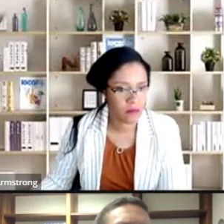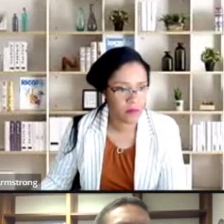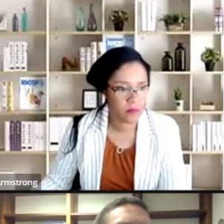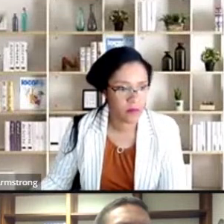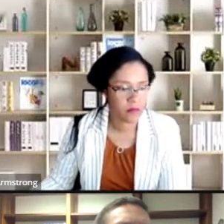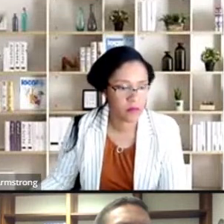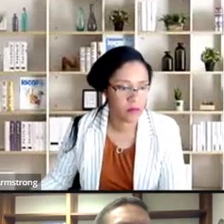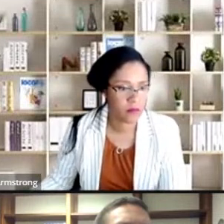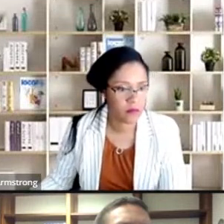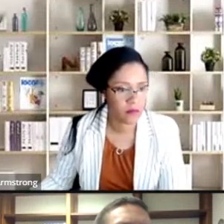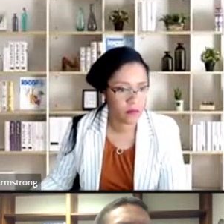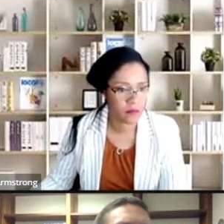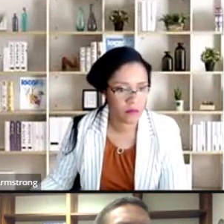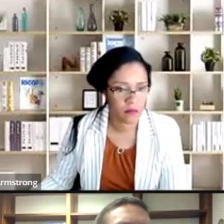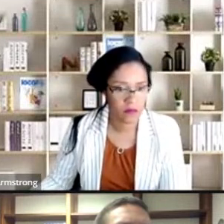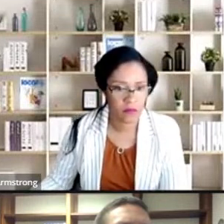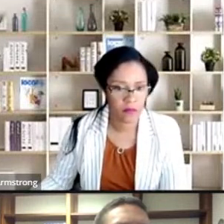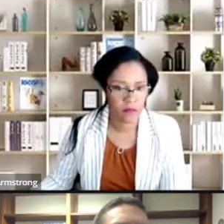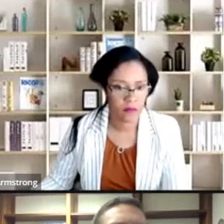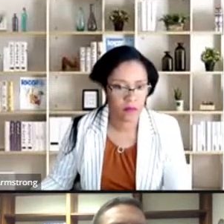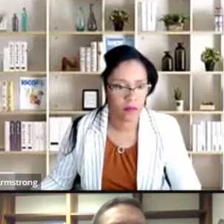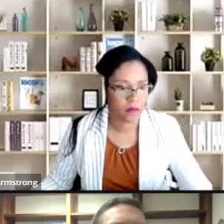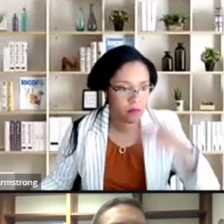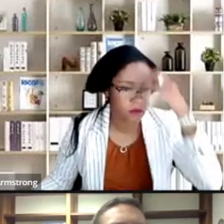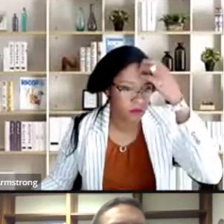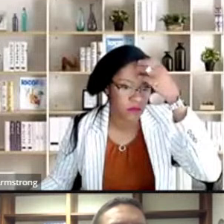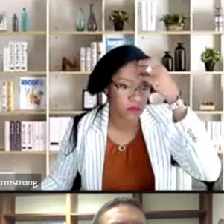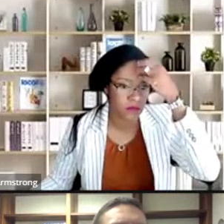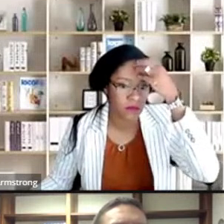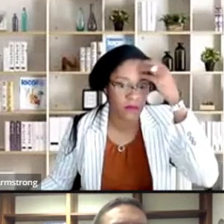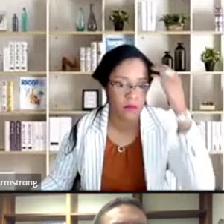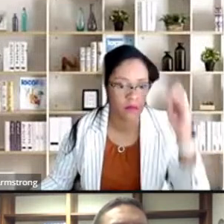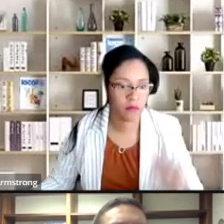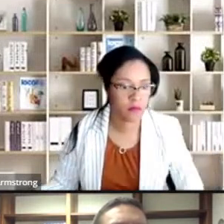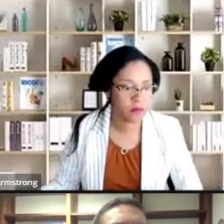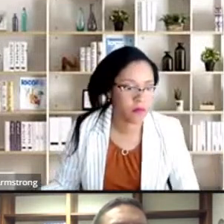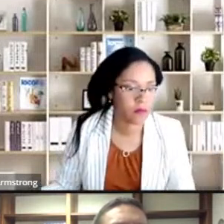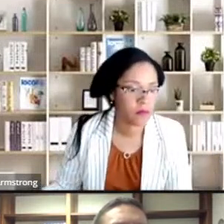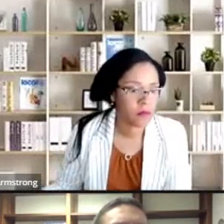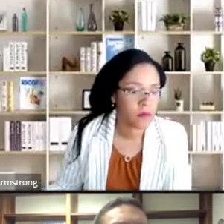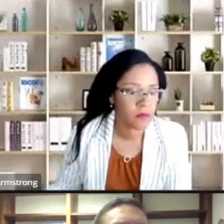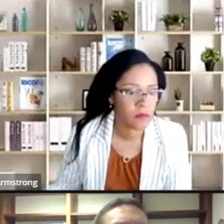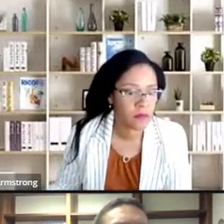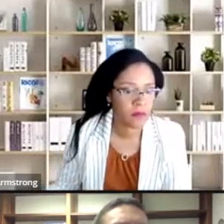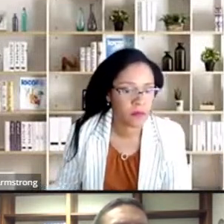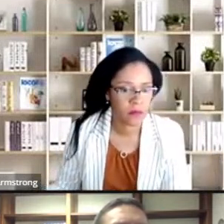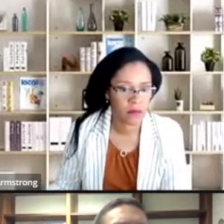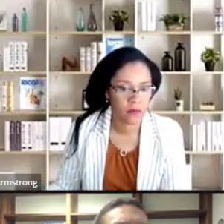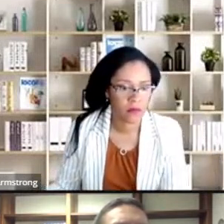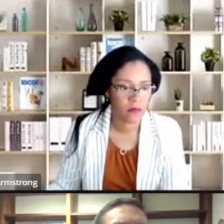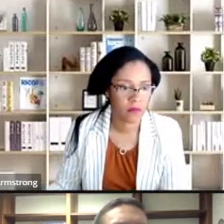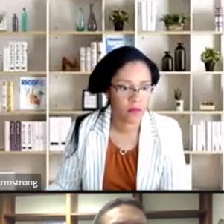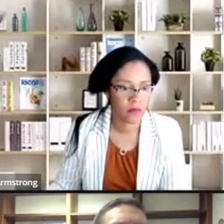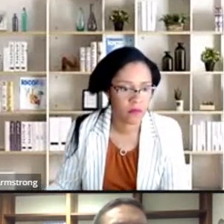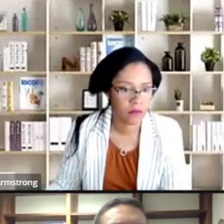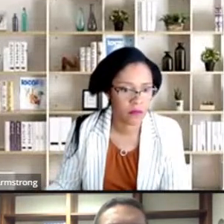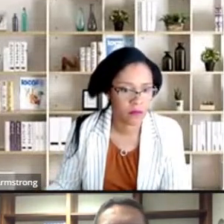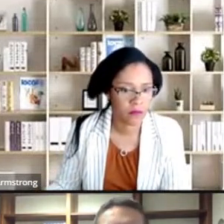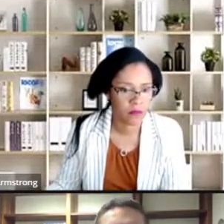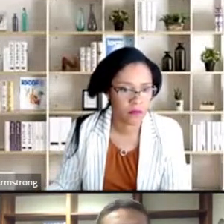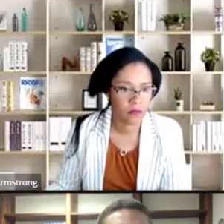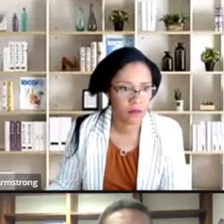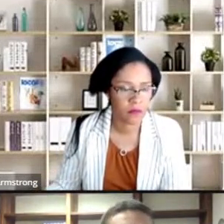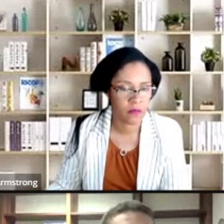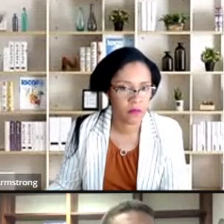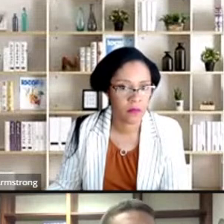colleagues to encourage deliberation publicly, even if there are divergence of opinions.